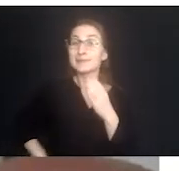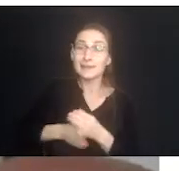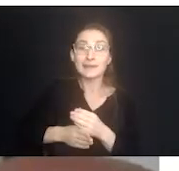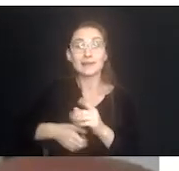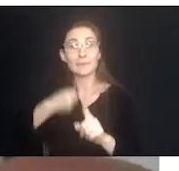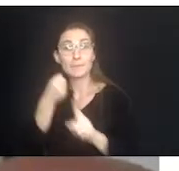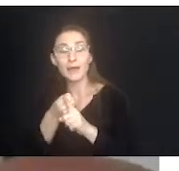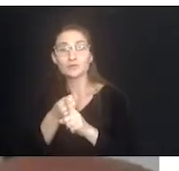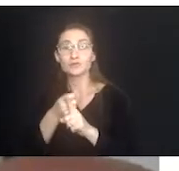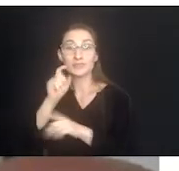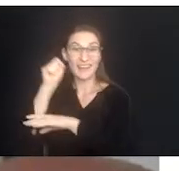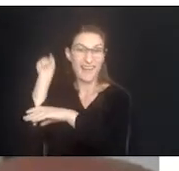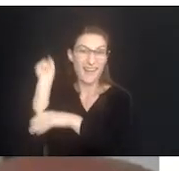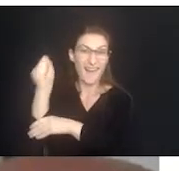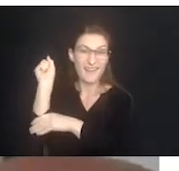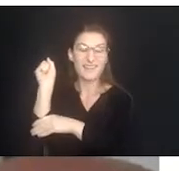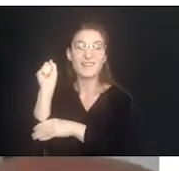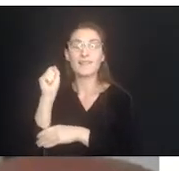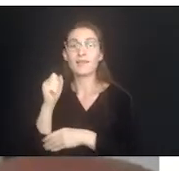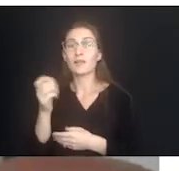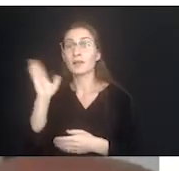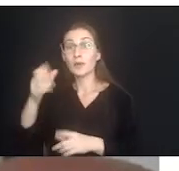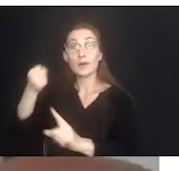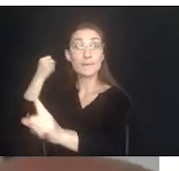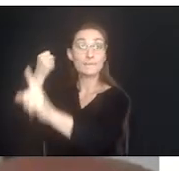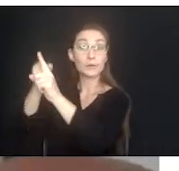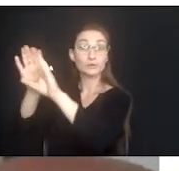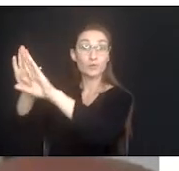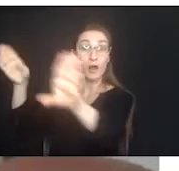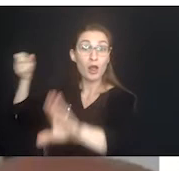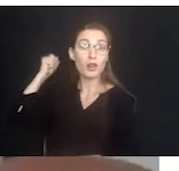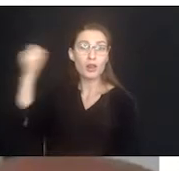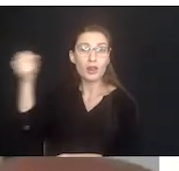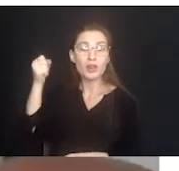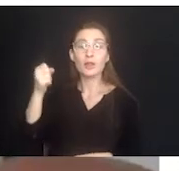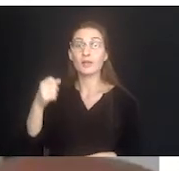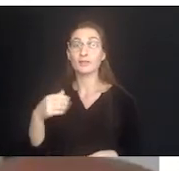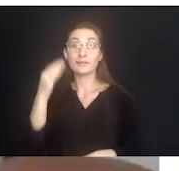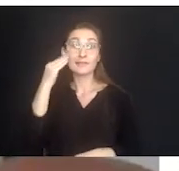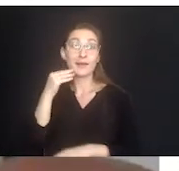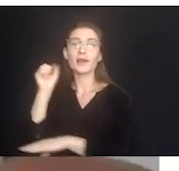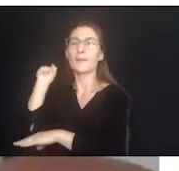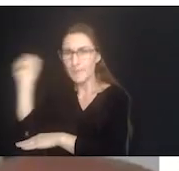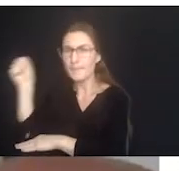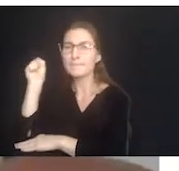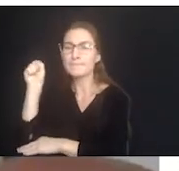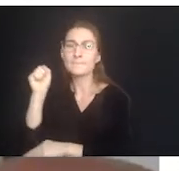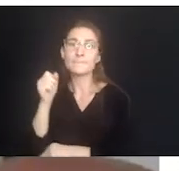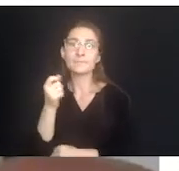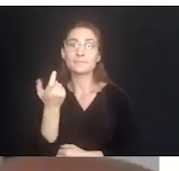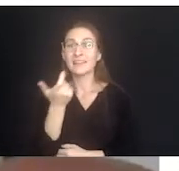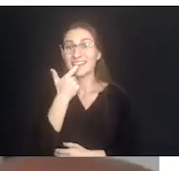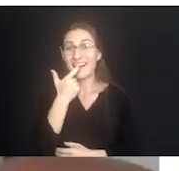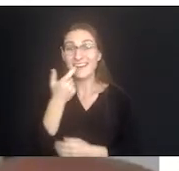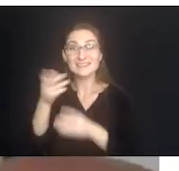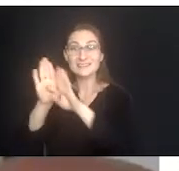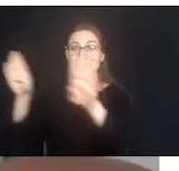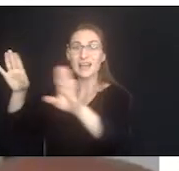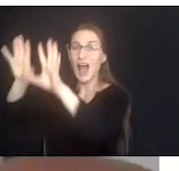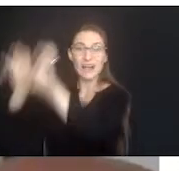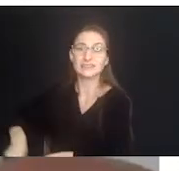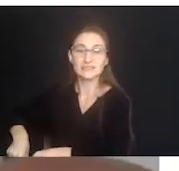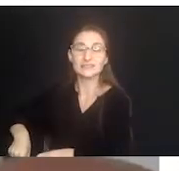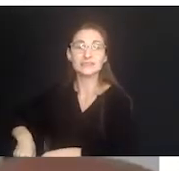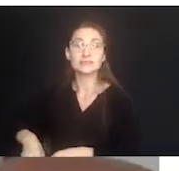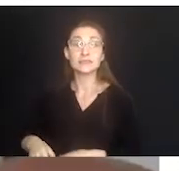scratched, bit, punched, kicked, slapped, and headbutt us. He would also punch the walls, bang his head against the wall, break